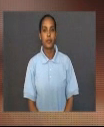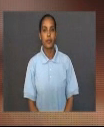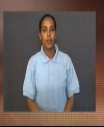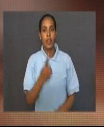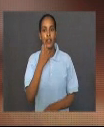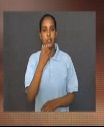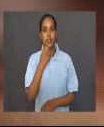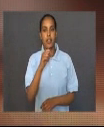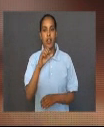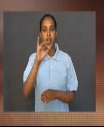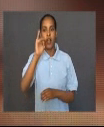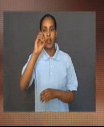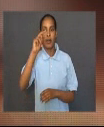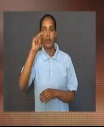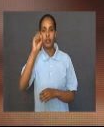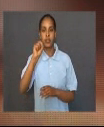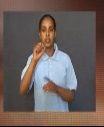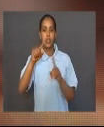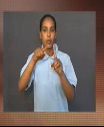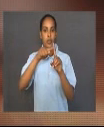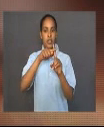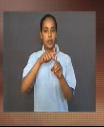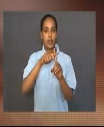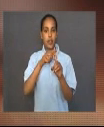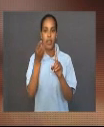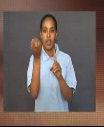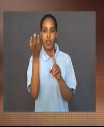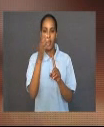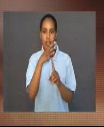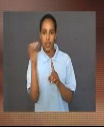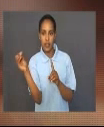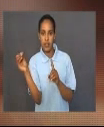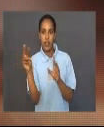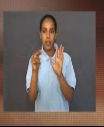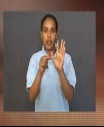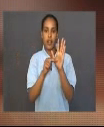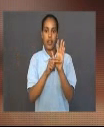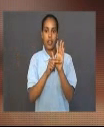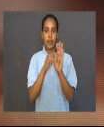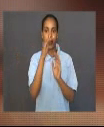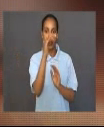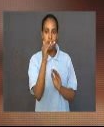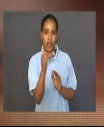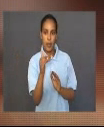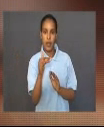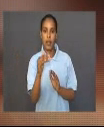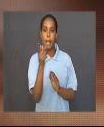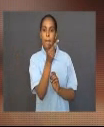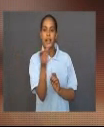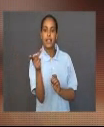The ions are the positively and negatively labeled